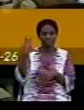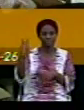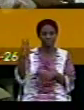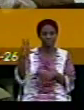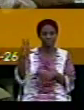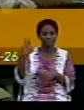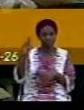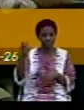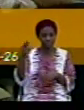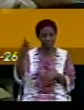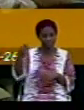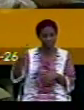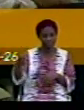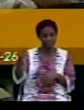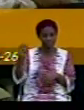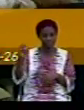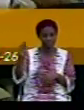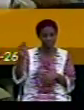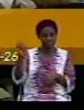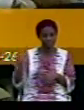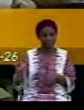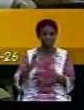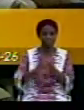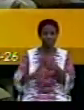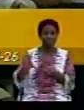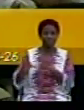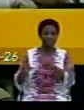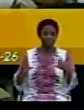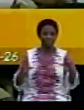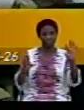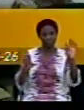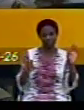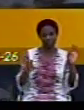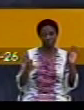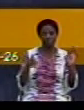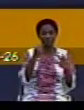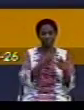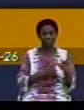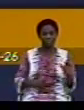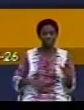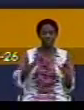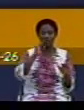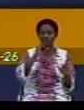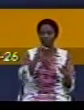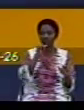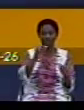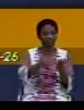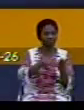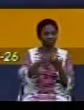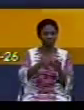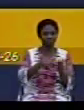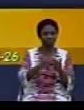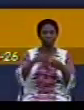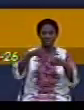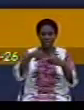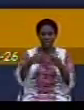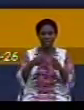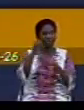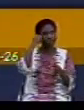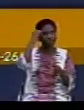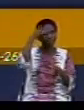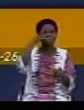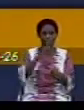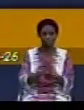Peter chapter 3, verse 9, the Lord is not slack concerning his promise,